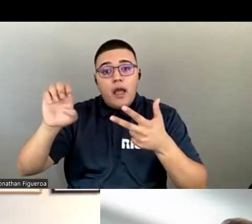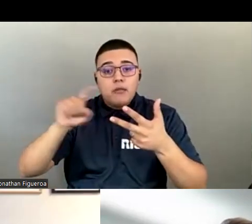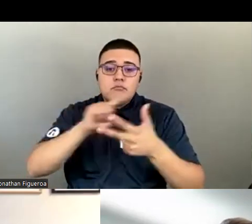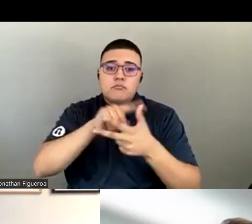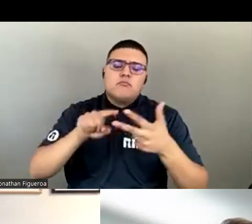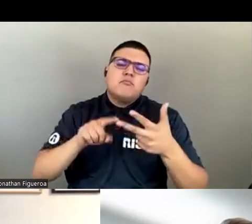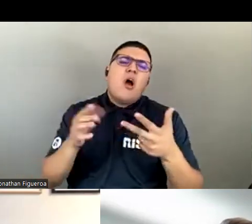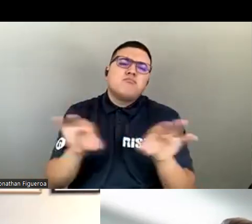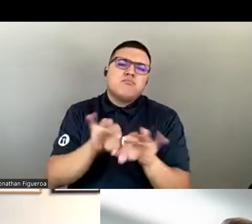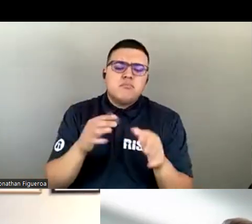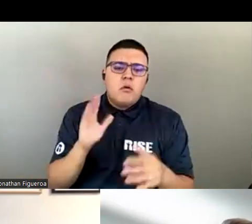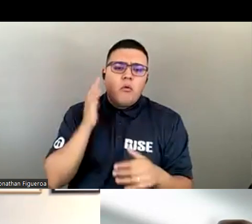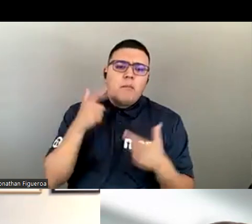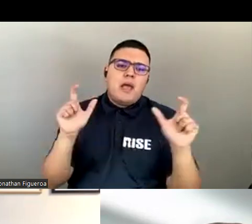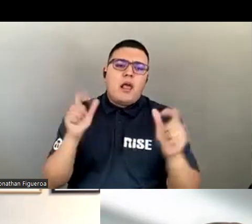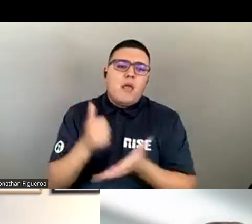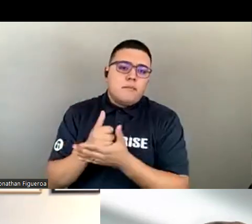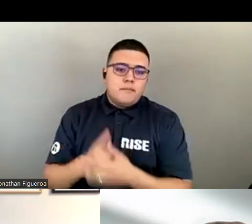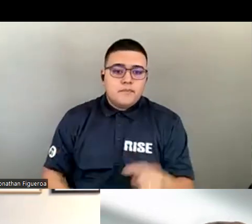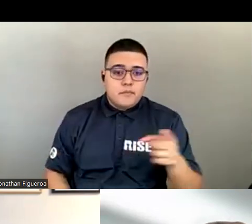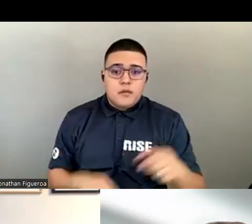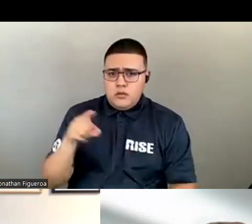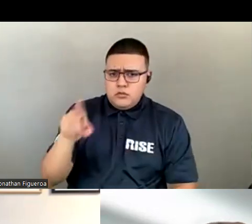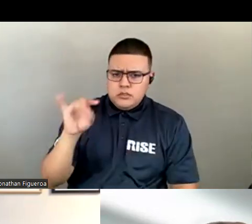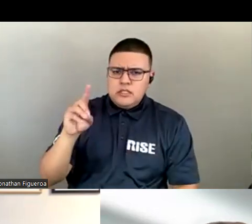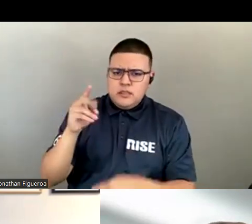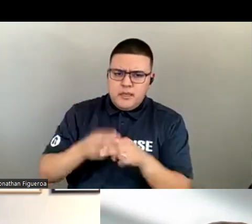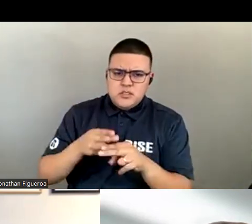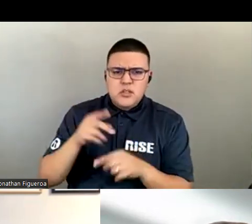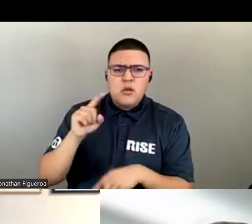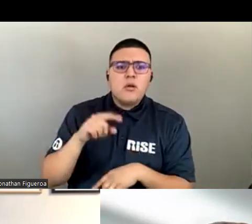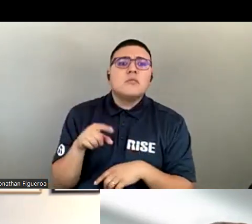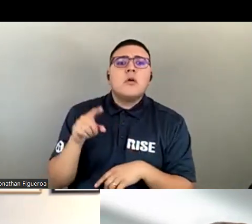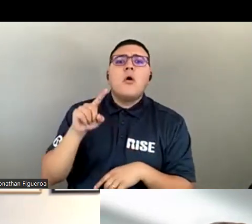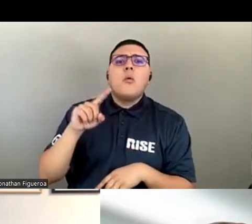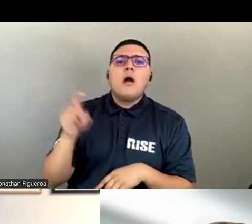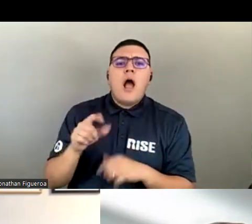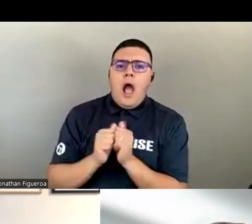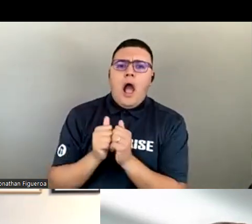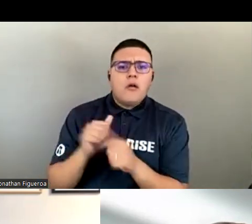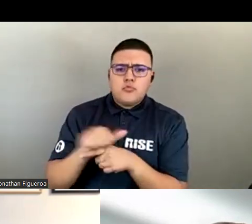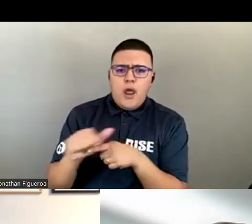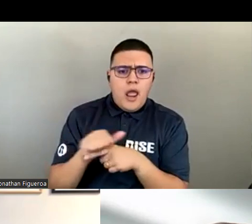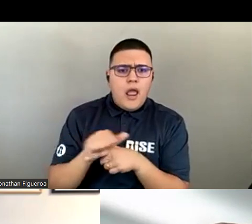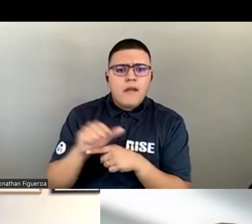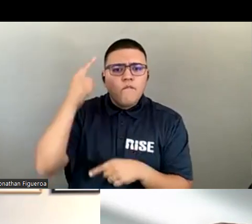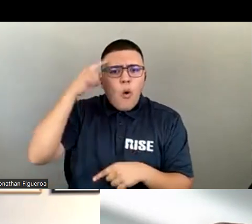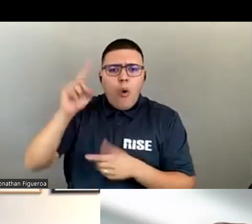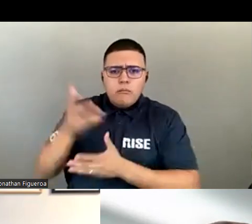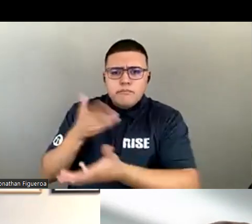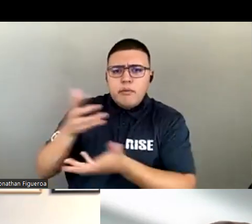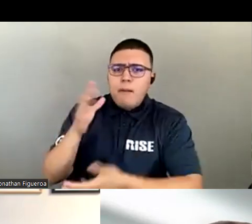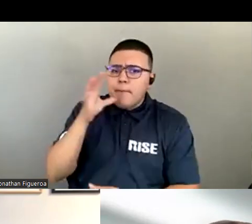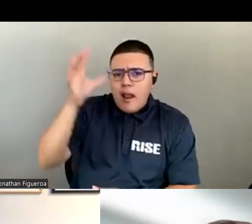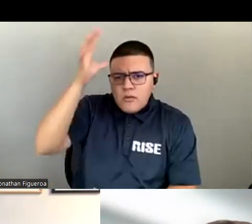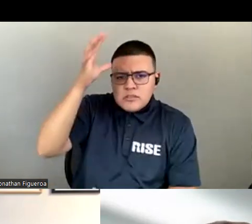Great. And I think you did mention it in the training, but there's a question around how to get trained, particularly to speak to parents. So